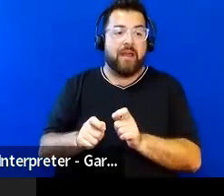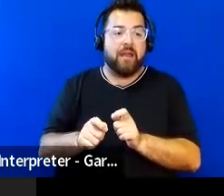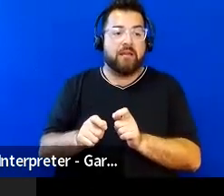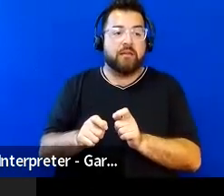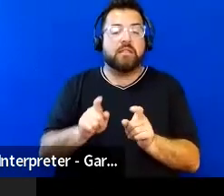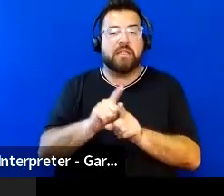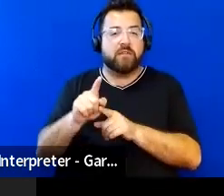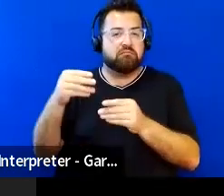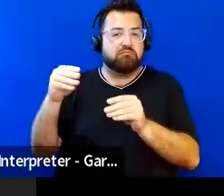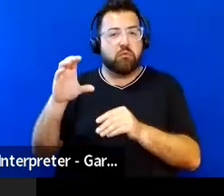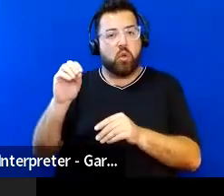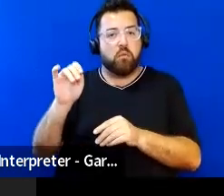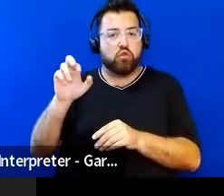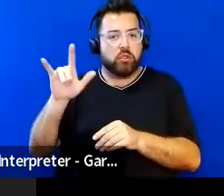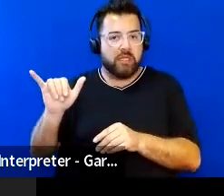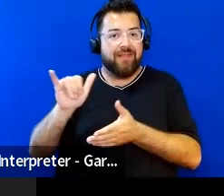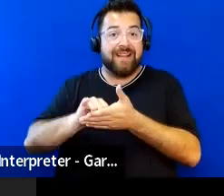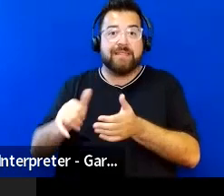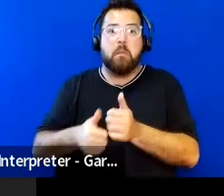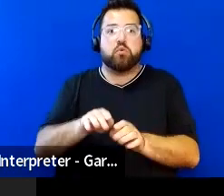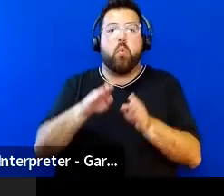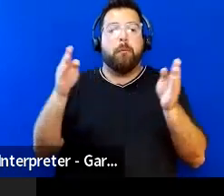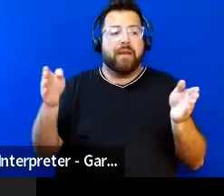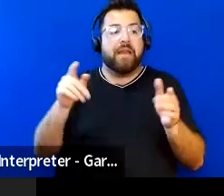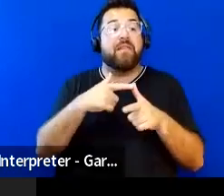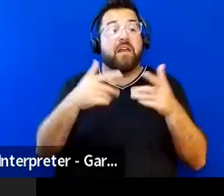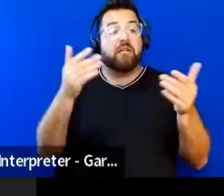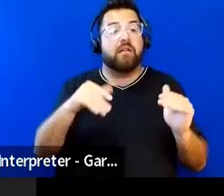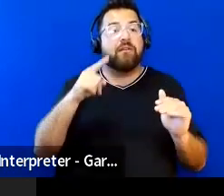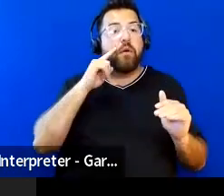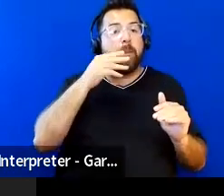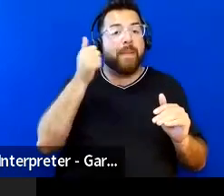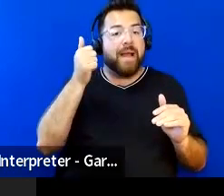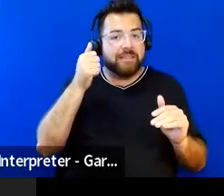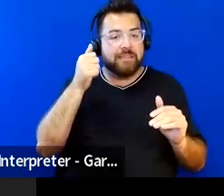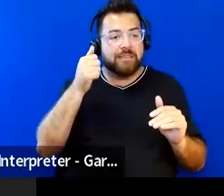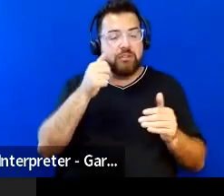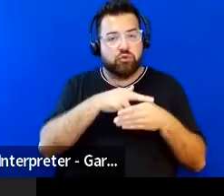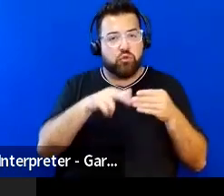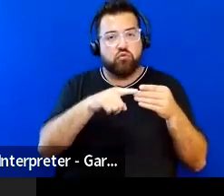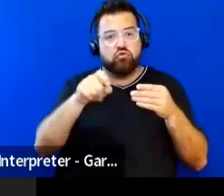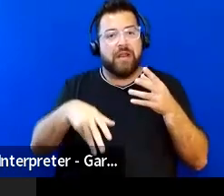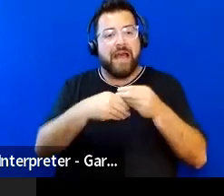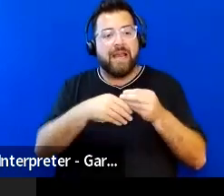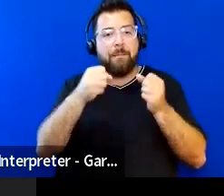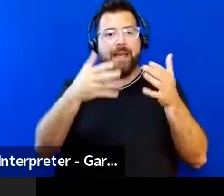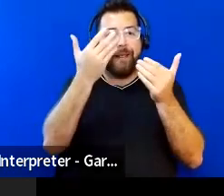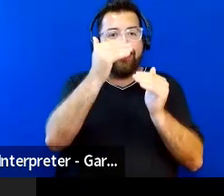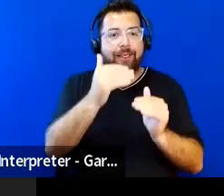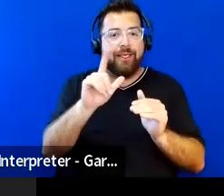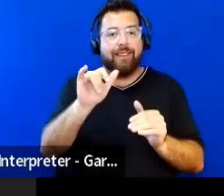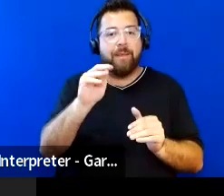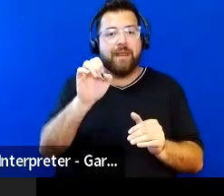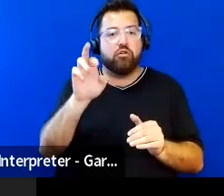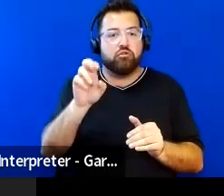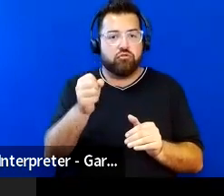open choice. And then for best results, add lots of limiters. So it looks something like this.